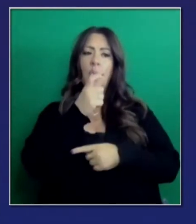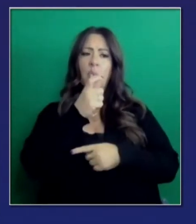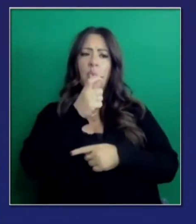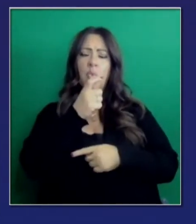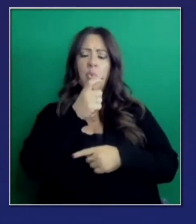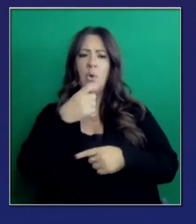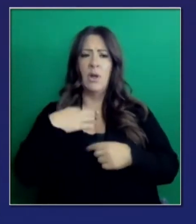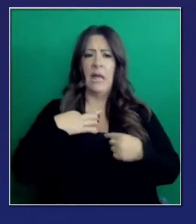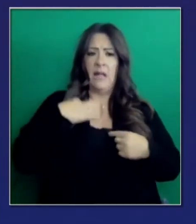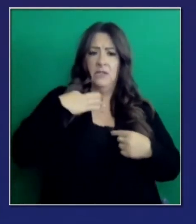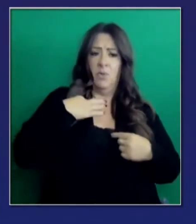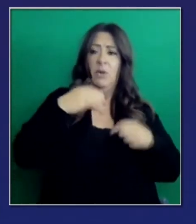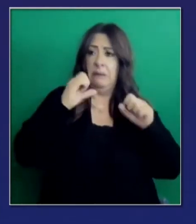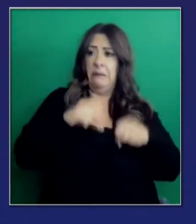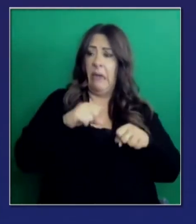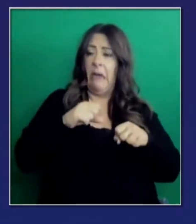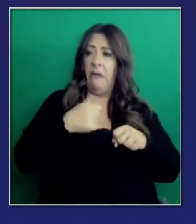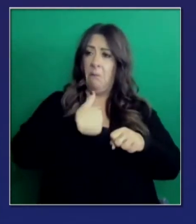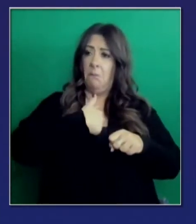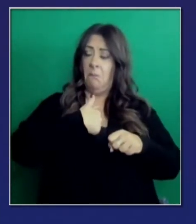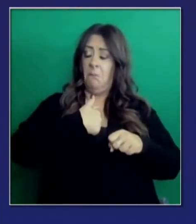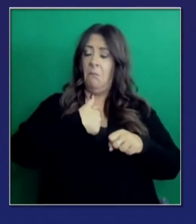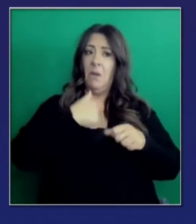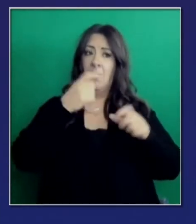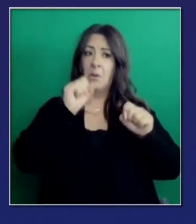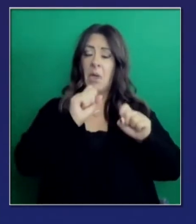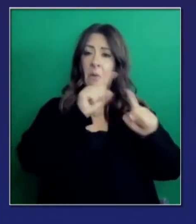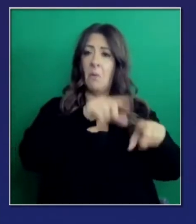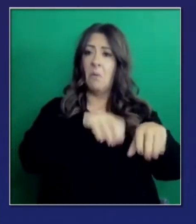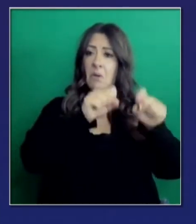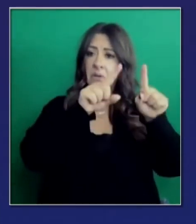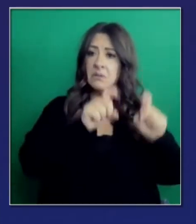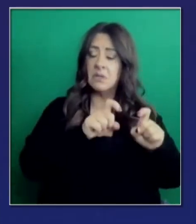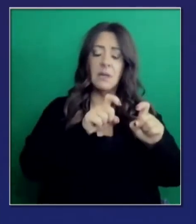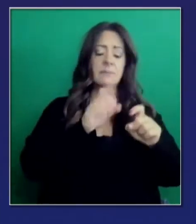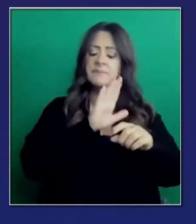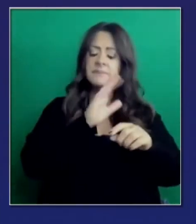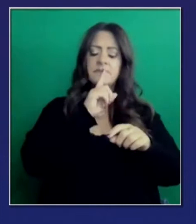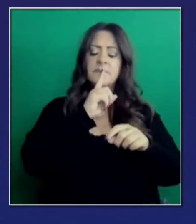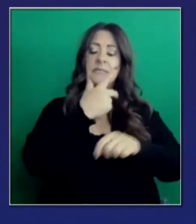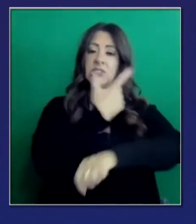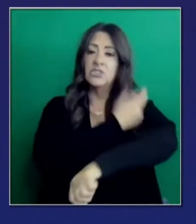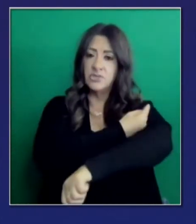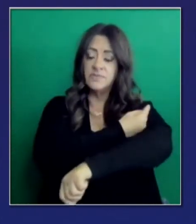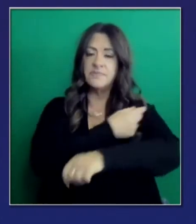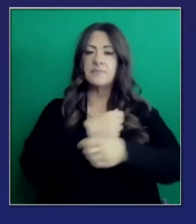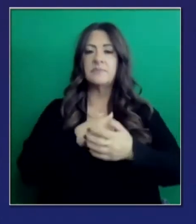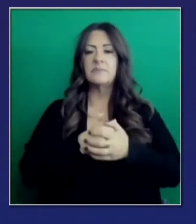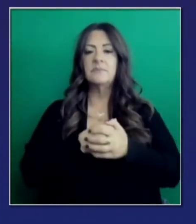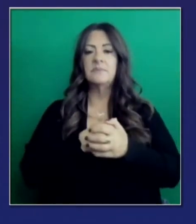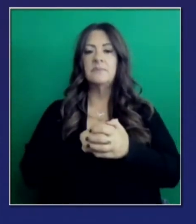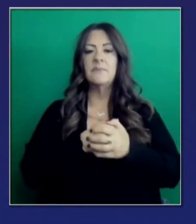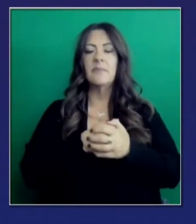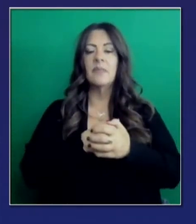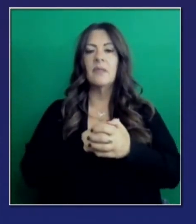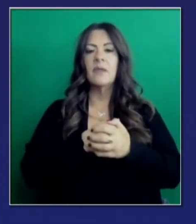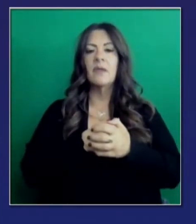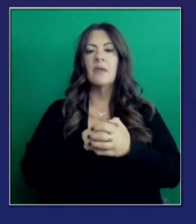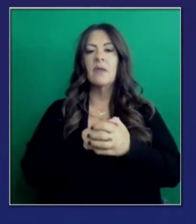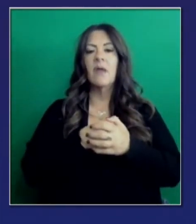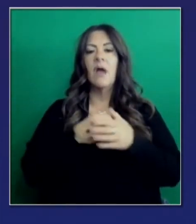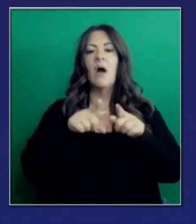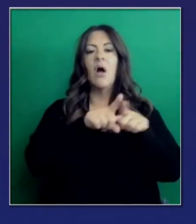65 plus cohort that we have advanced. We'll talk a little bit more about that in a second. We're also looking to standardize